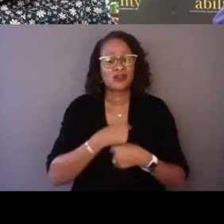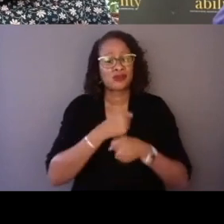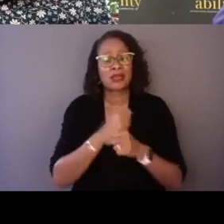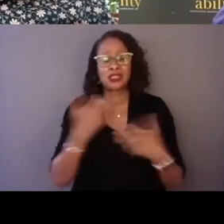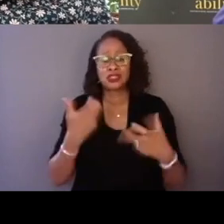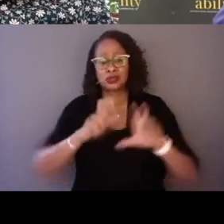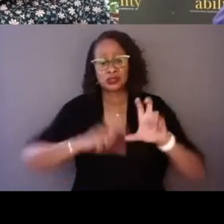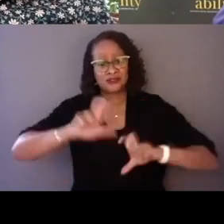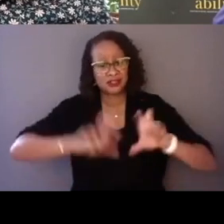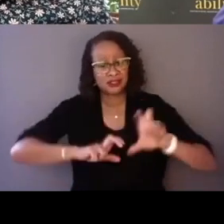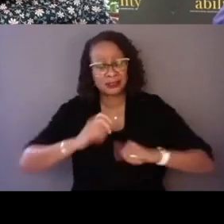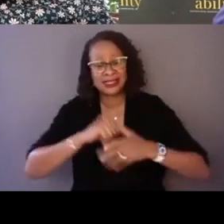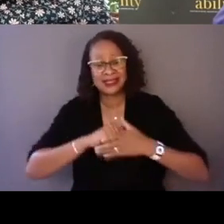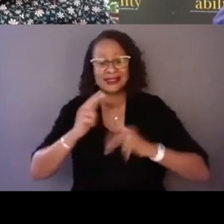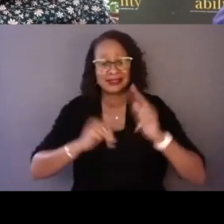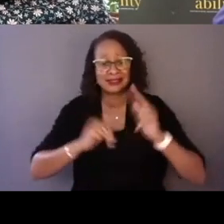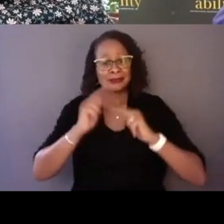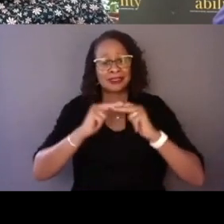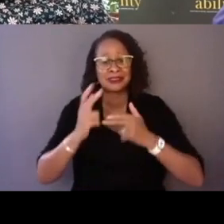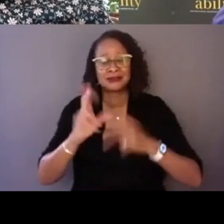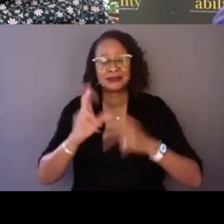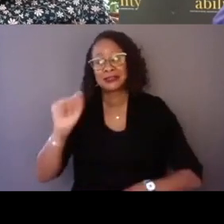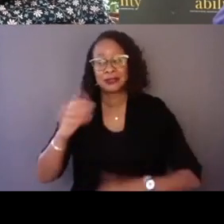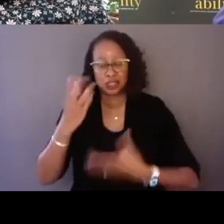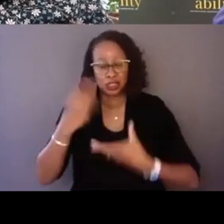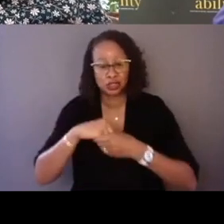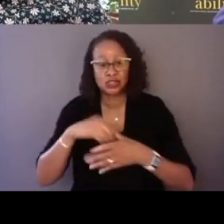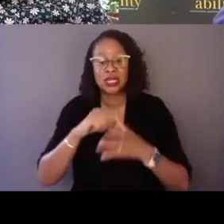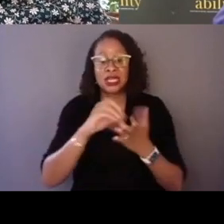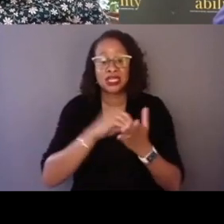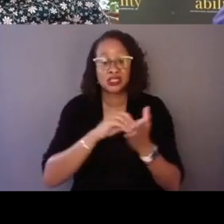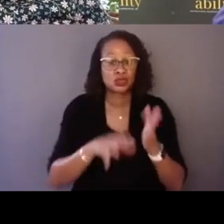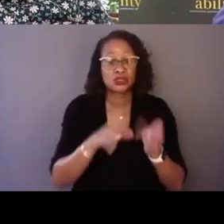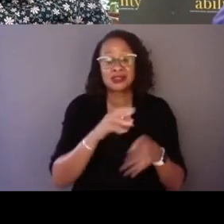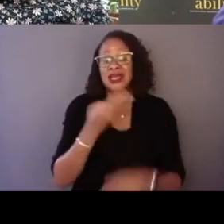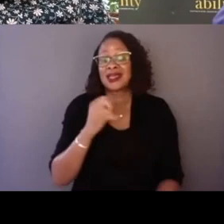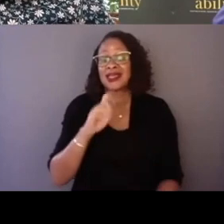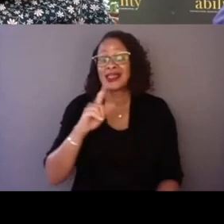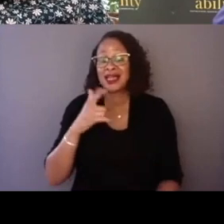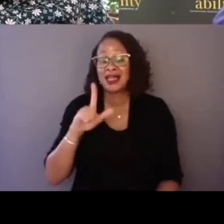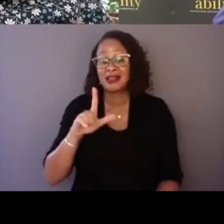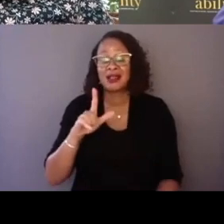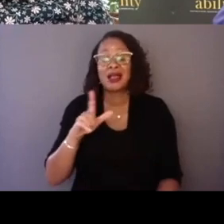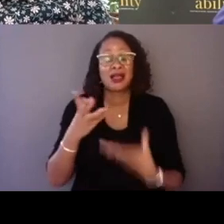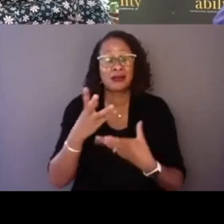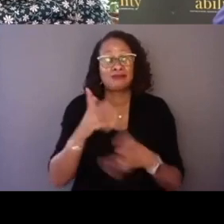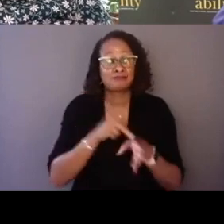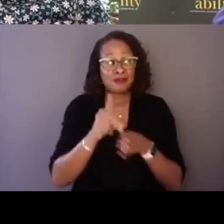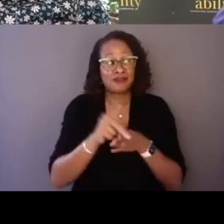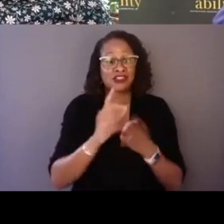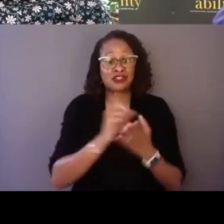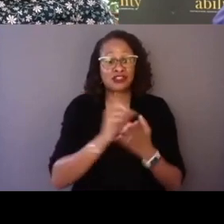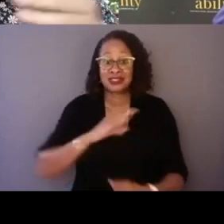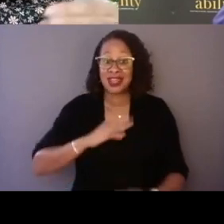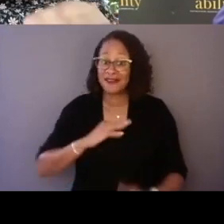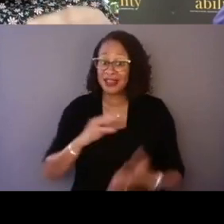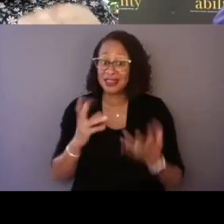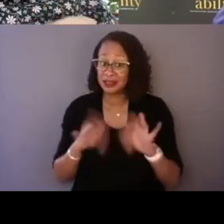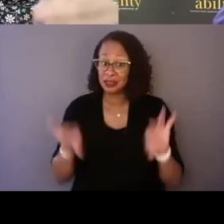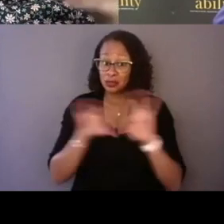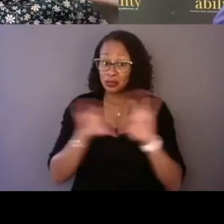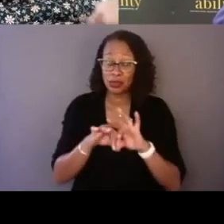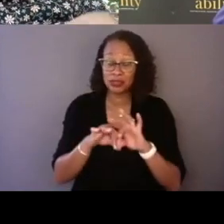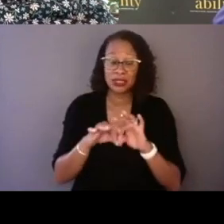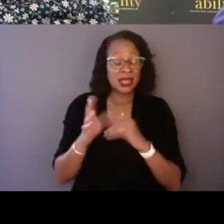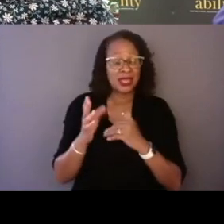investment, right, in disability inclusion, in our students, in our Hillel professional staff. And that means something. Even if we can't see the